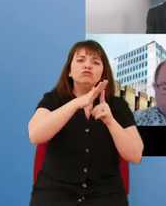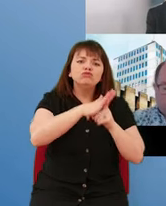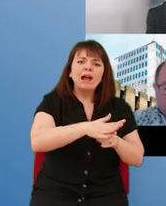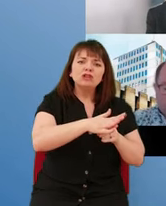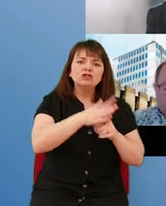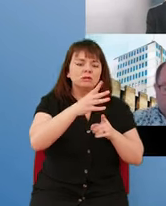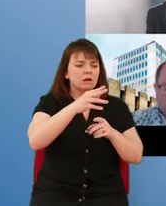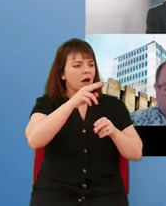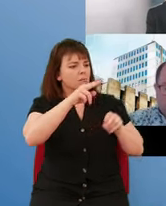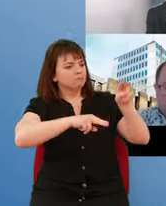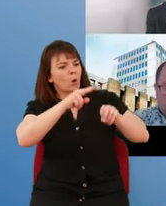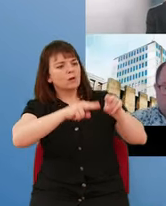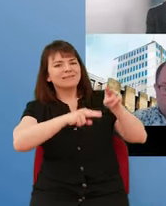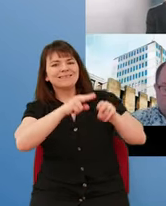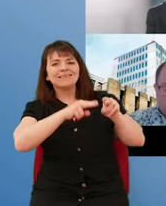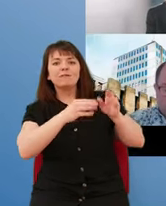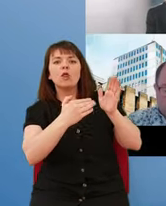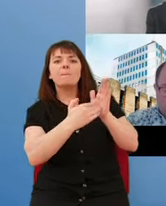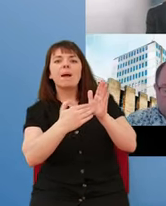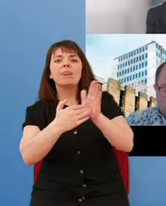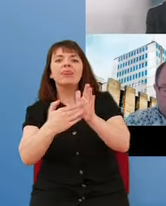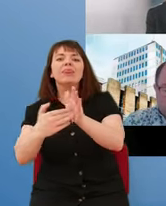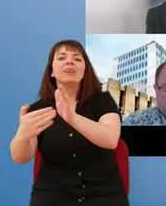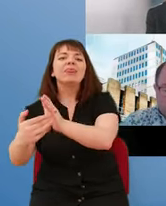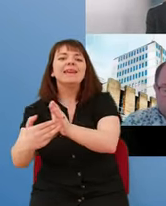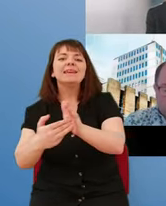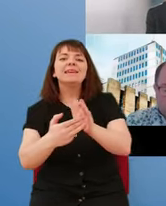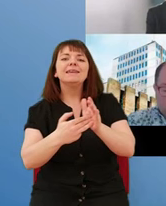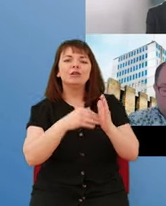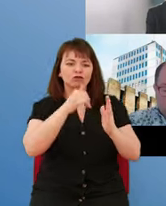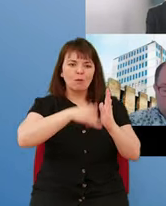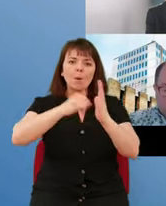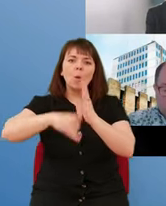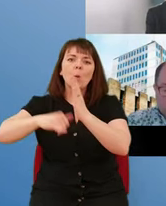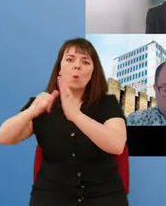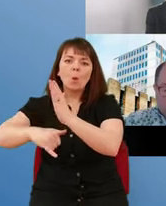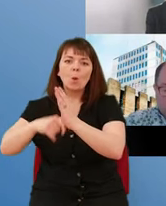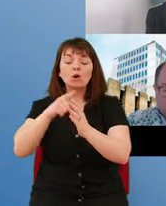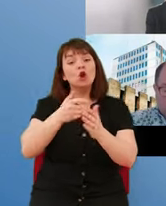with what Doris just said. So hopefully everybody's happy with that.